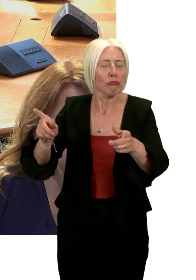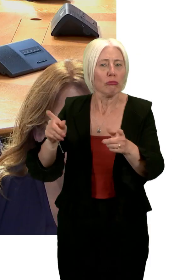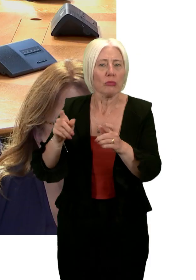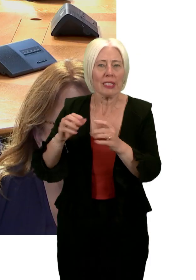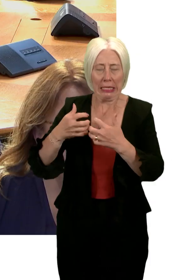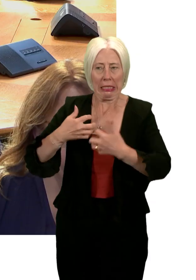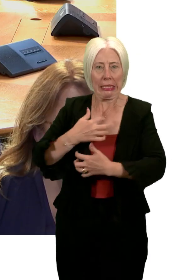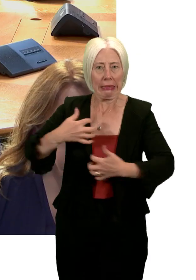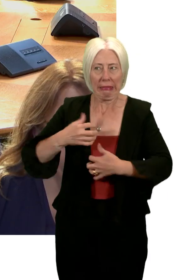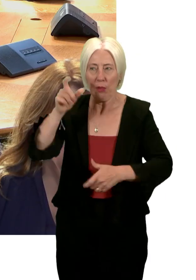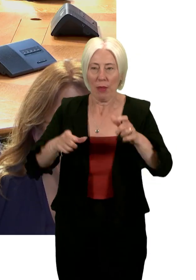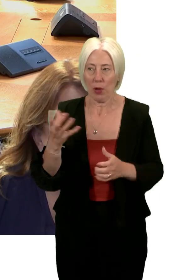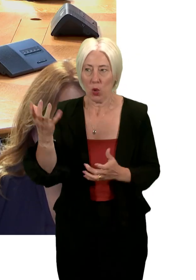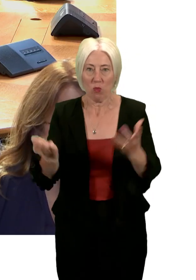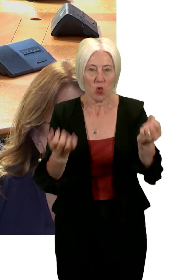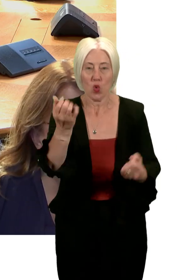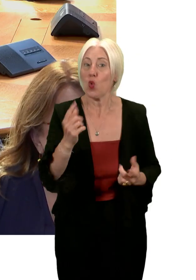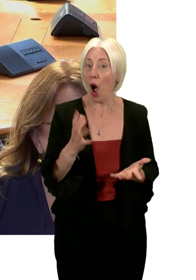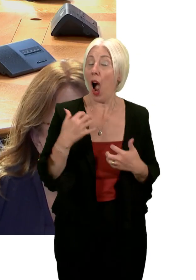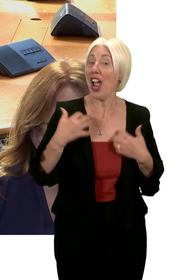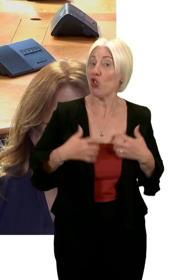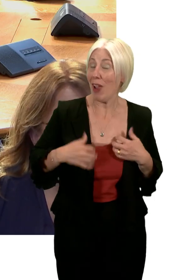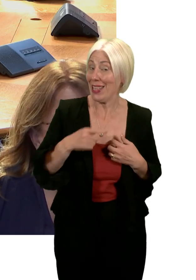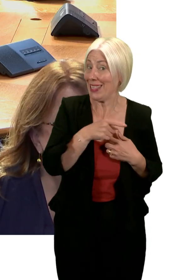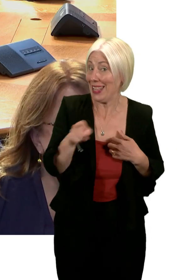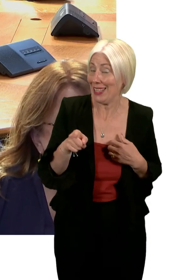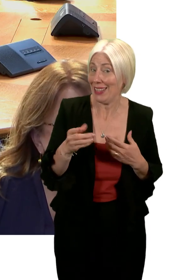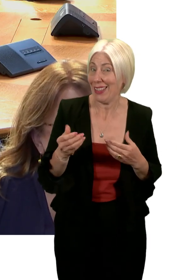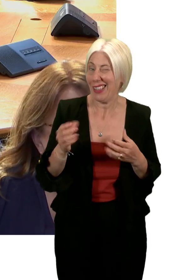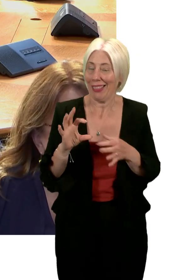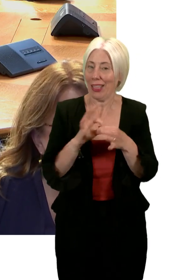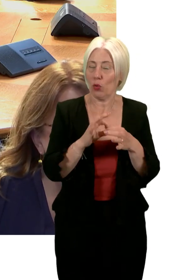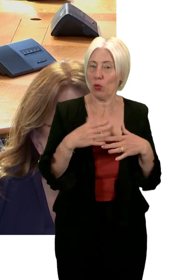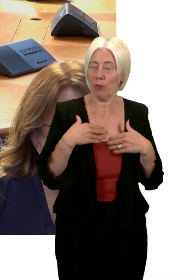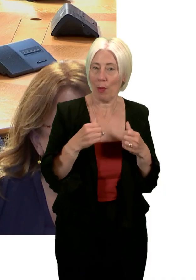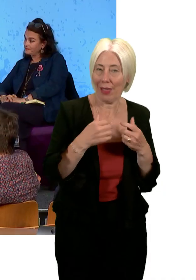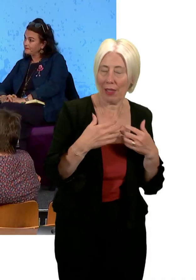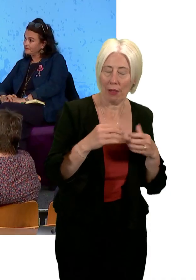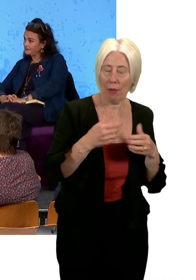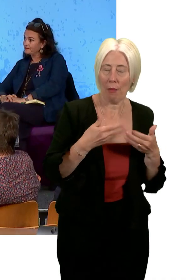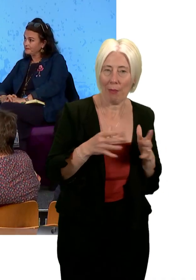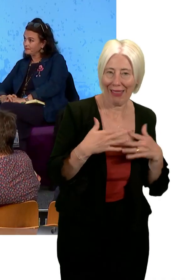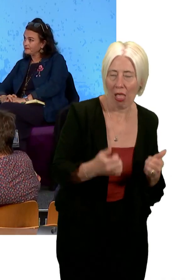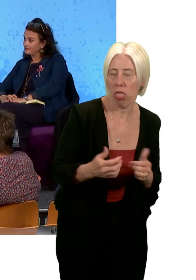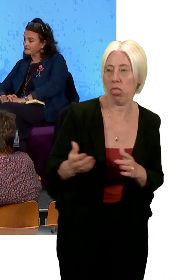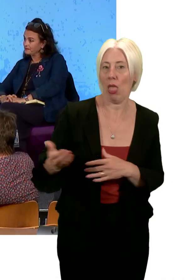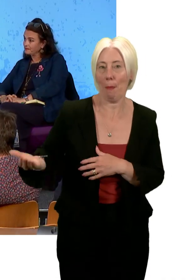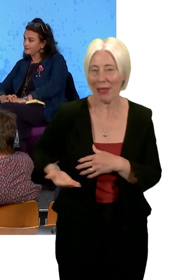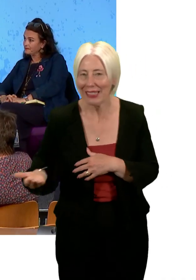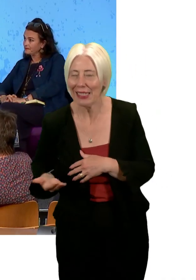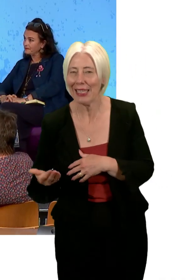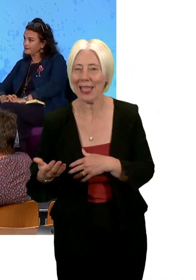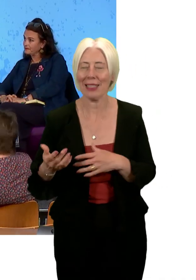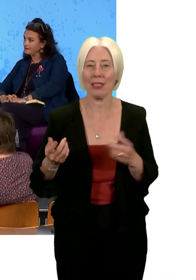these different stakeholder groups when it comes to public health policy making? That is a great question, because we kind of